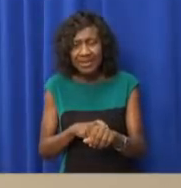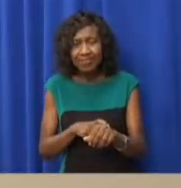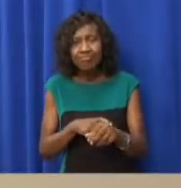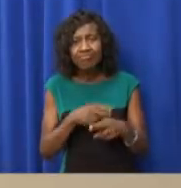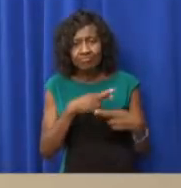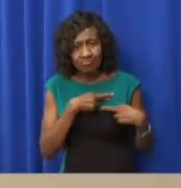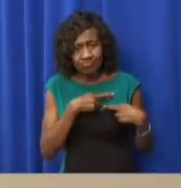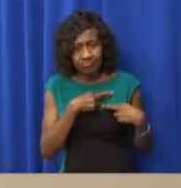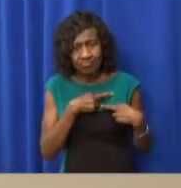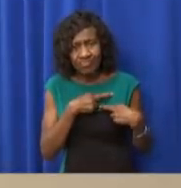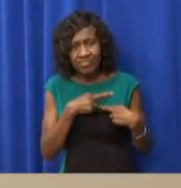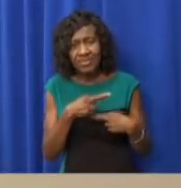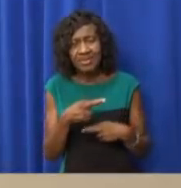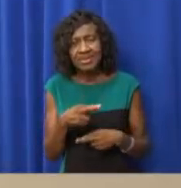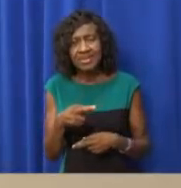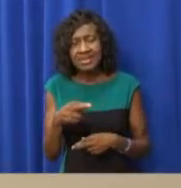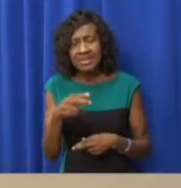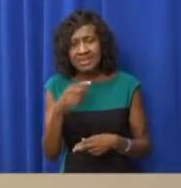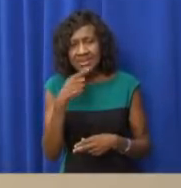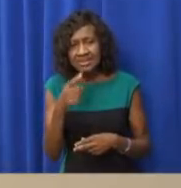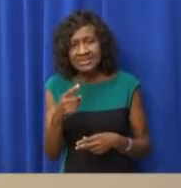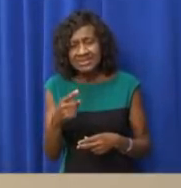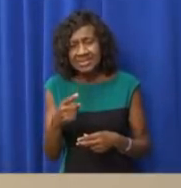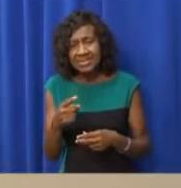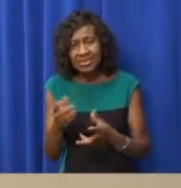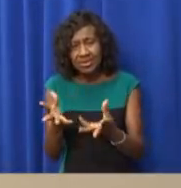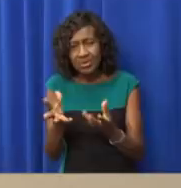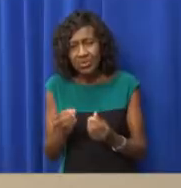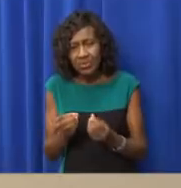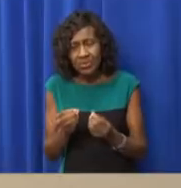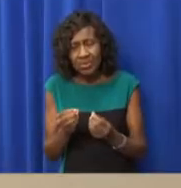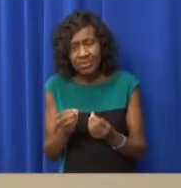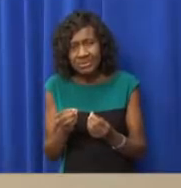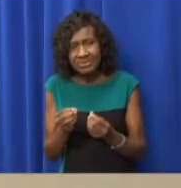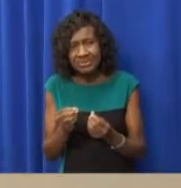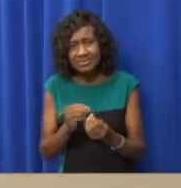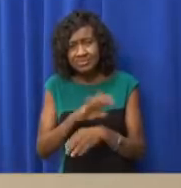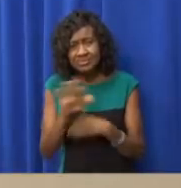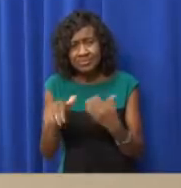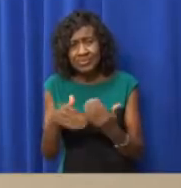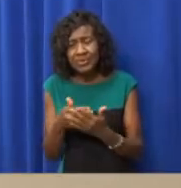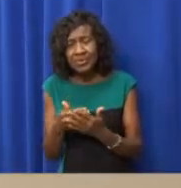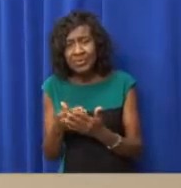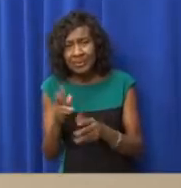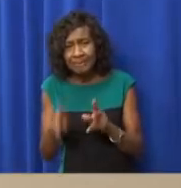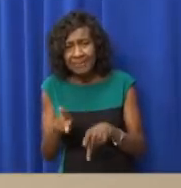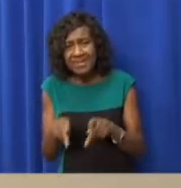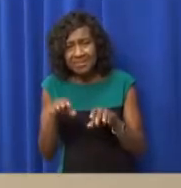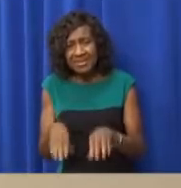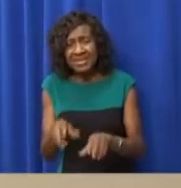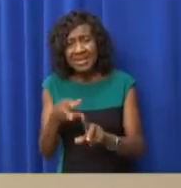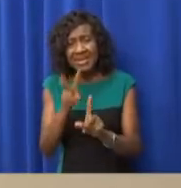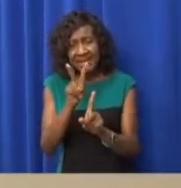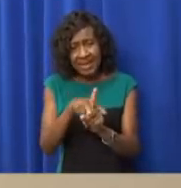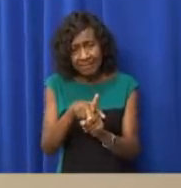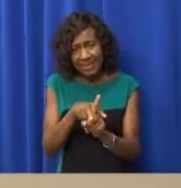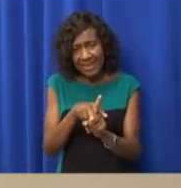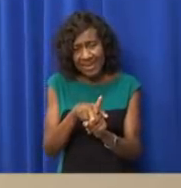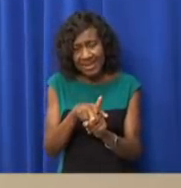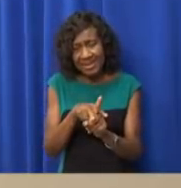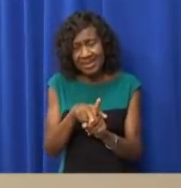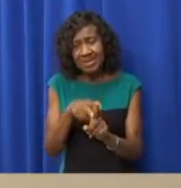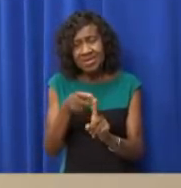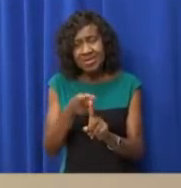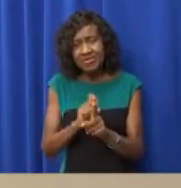starts today. Recruitment is open to British Overseas Territory citizens, British citizens, Irish citizens and